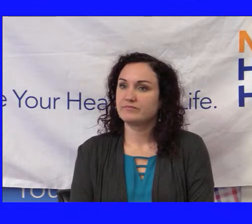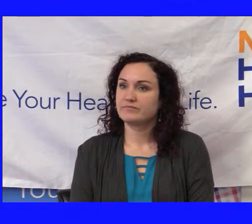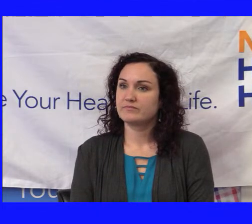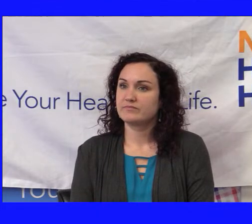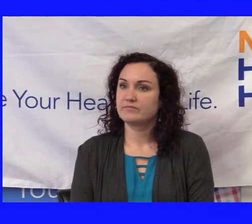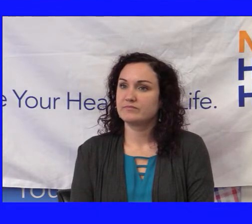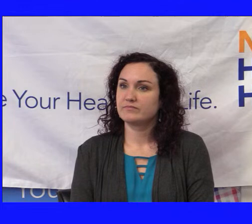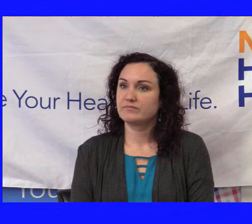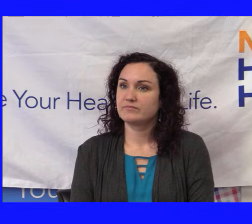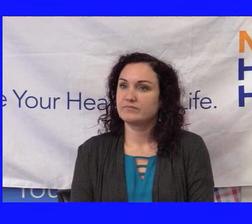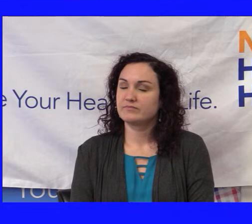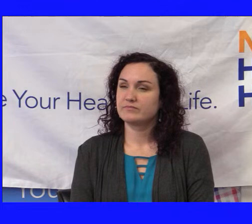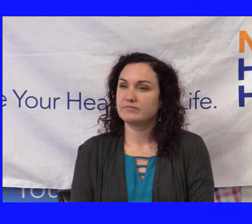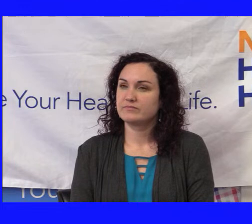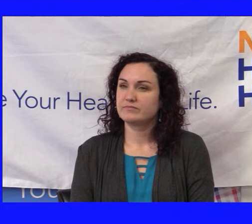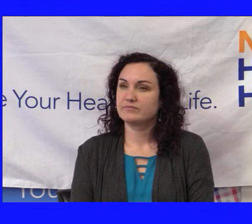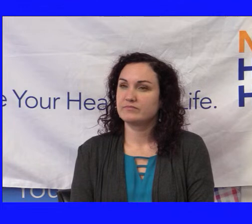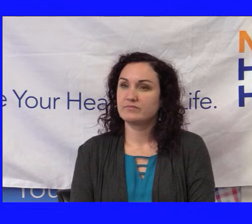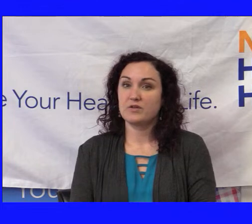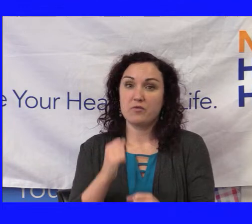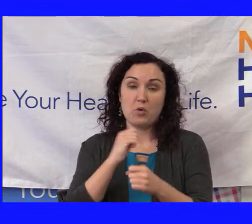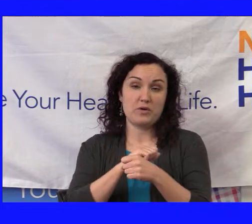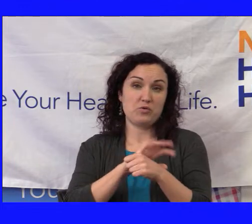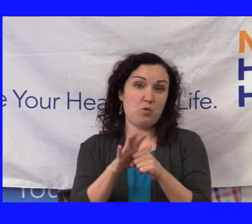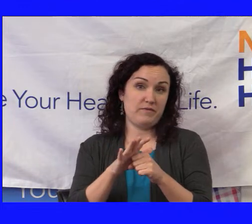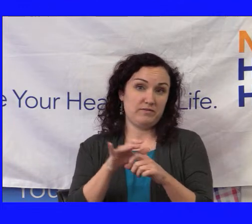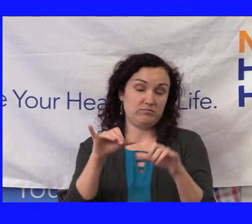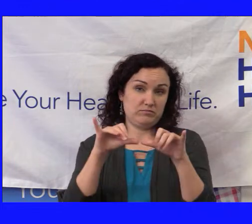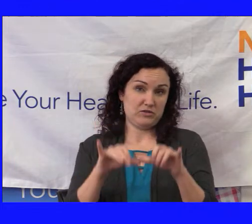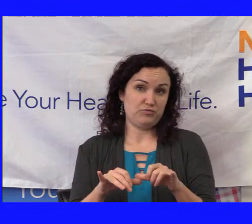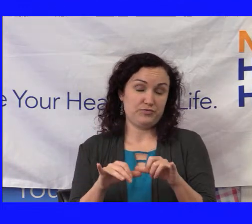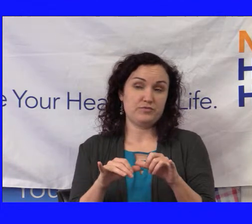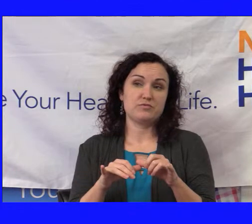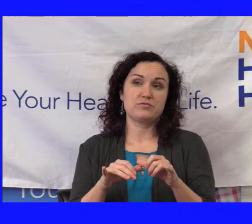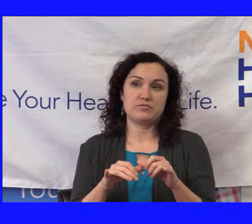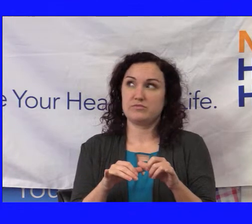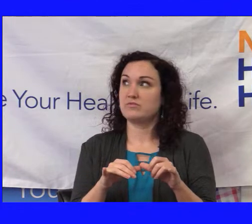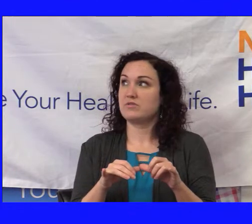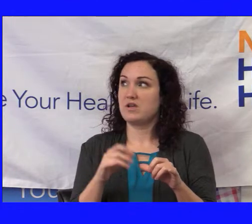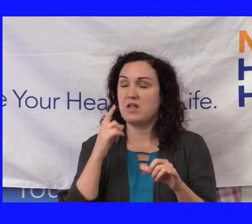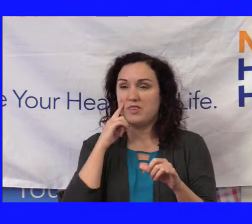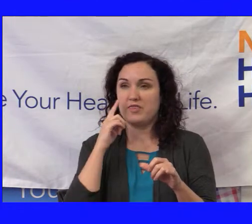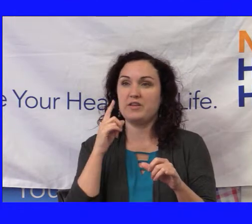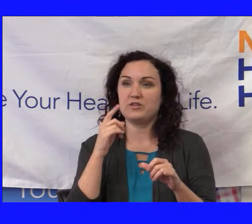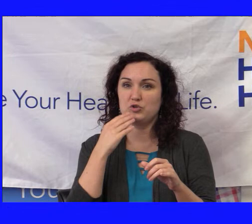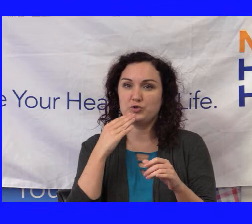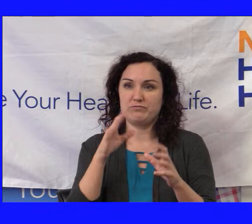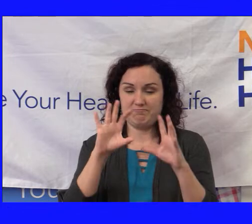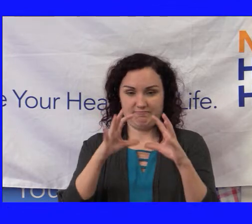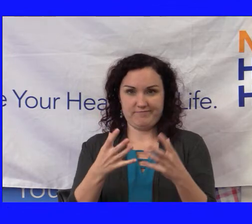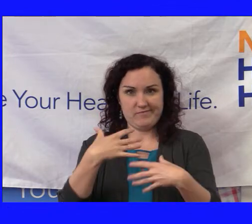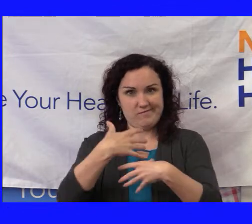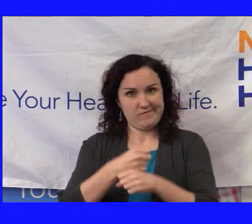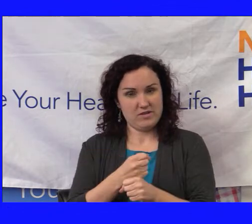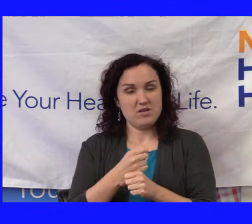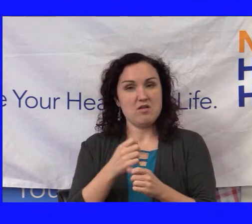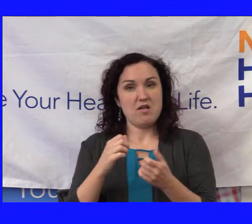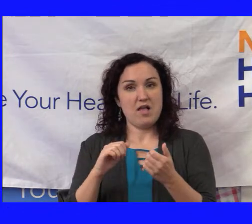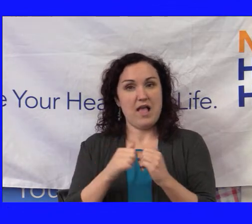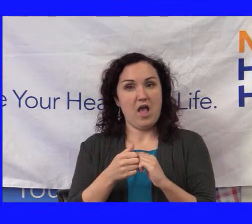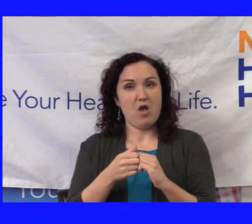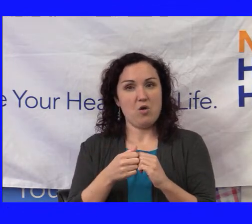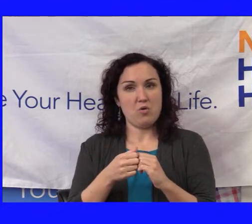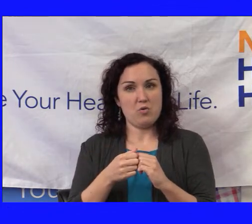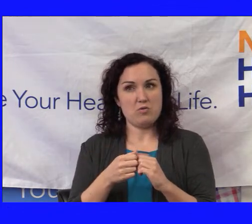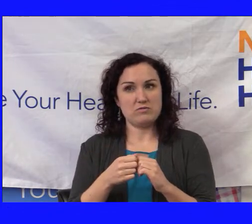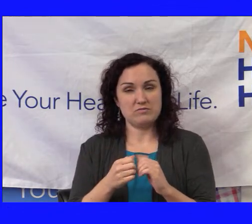Excellent. On our COVID measures, again, I think a good reflection of how involved and effective our system